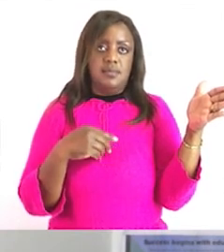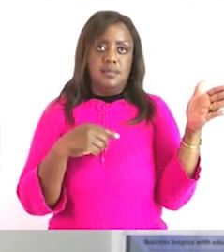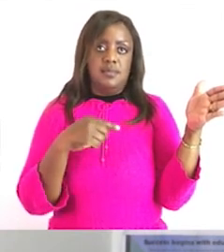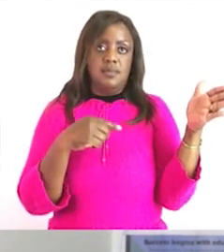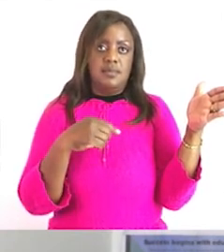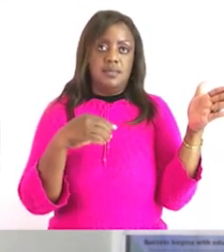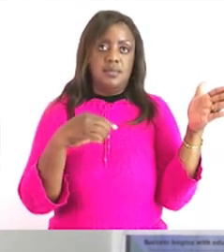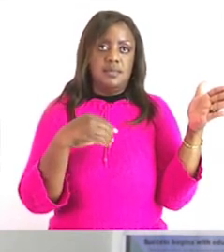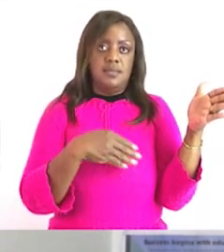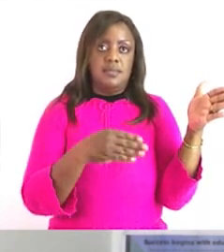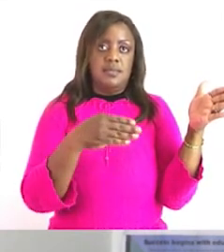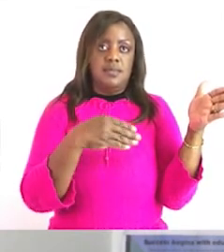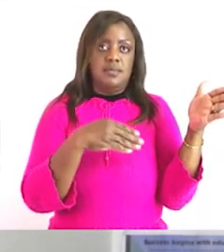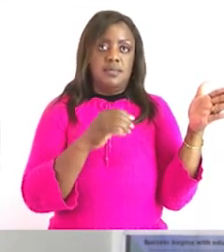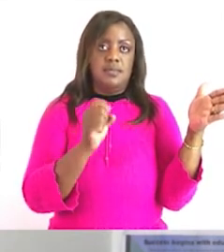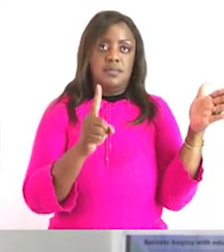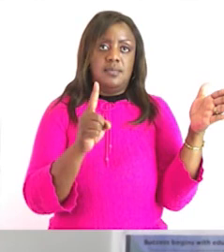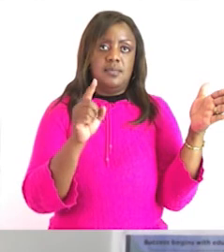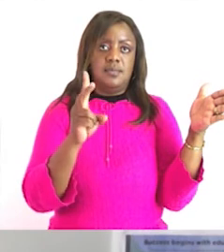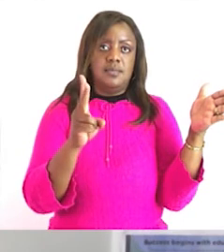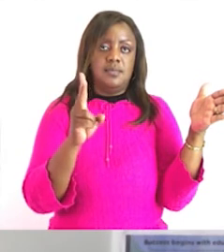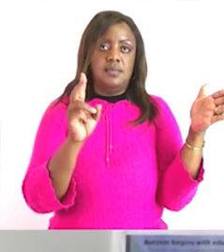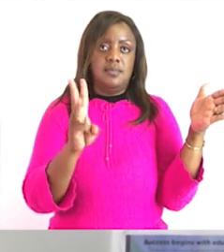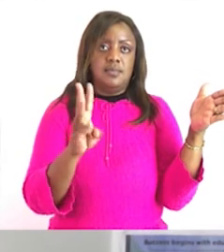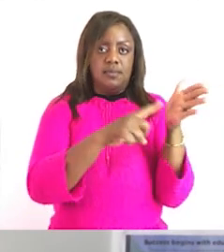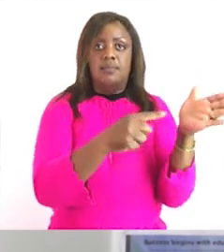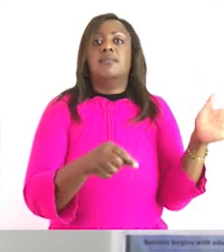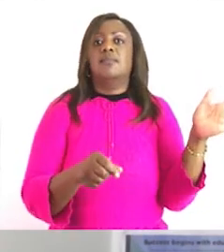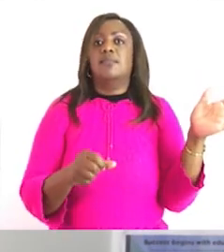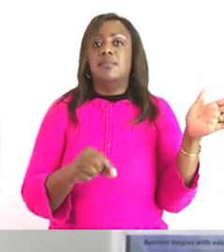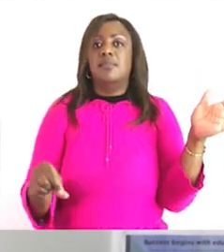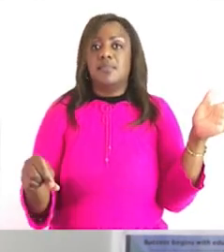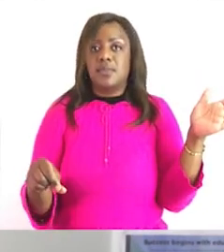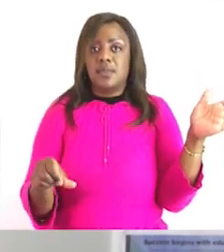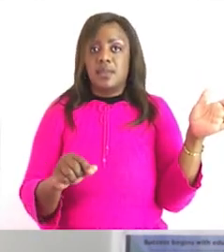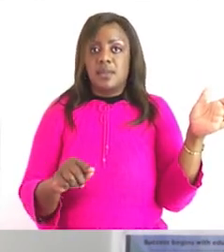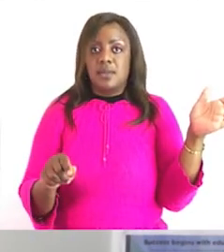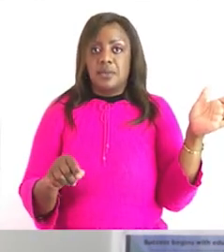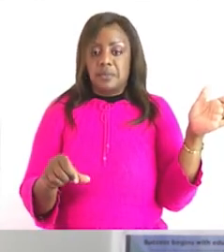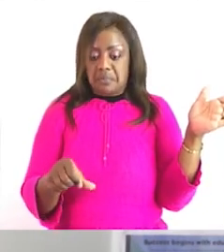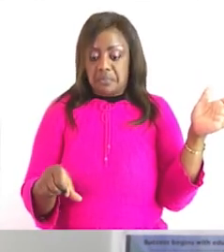We start 1, 2, 3.